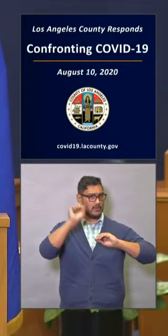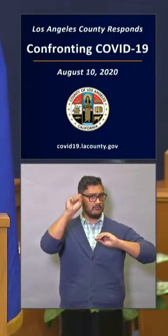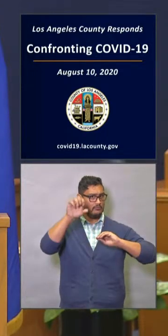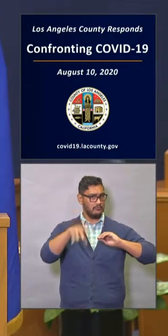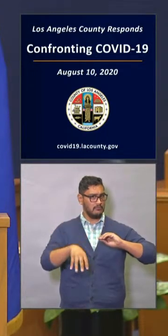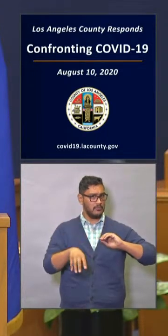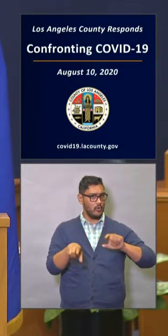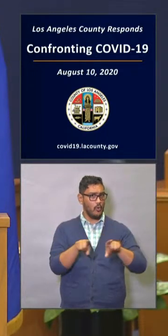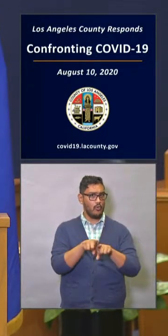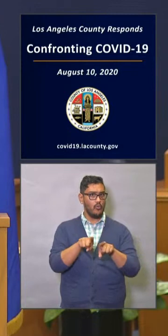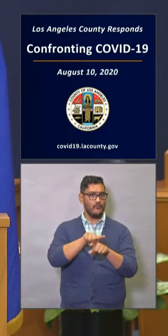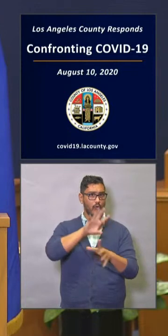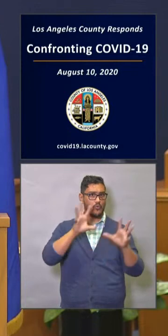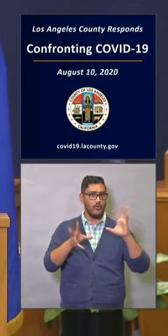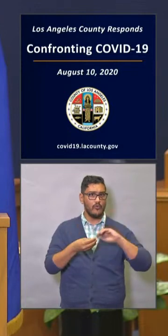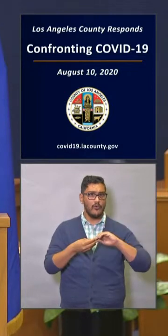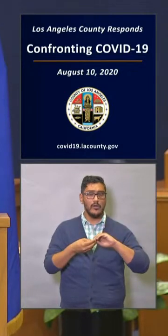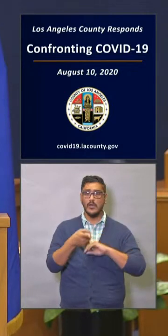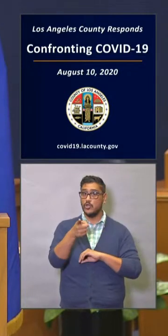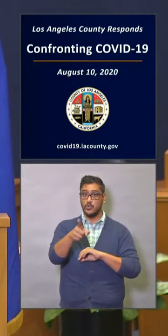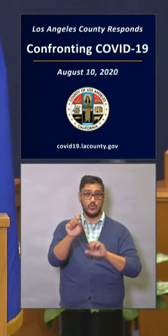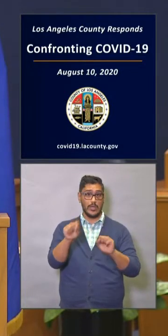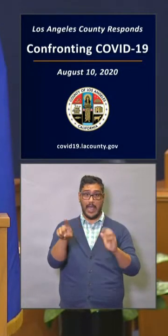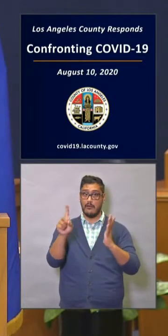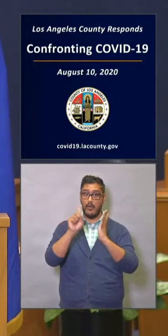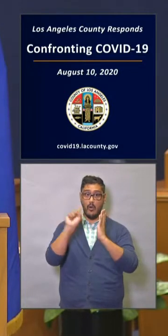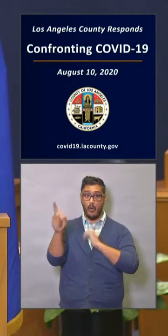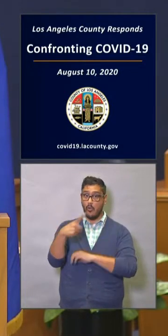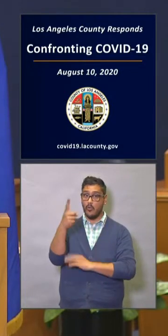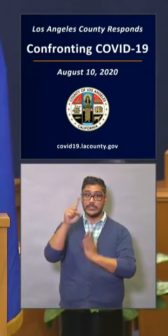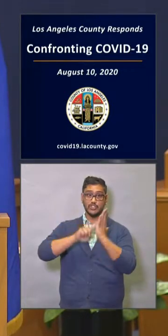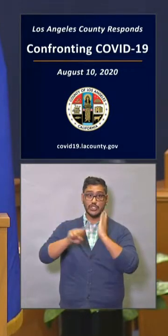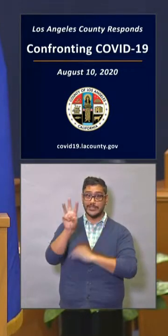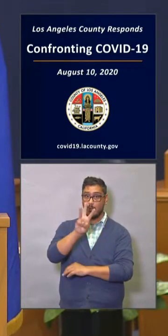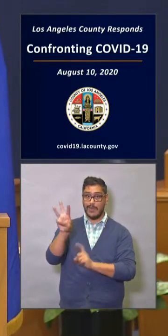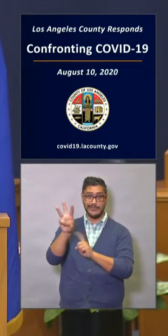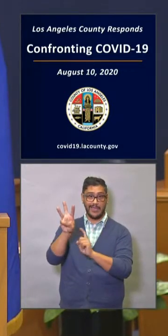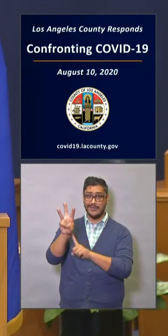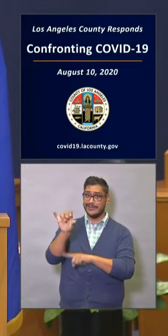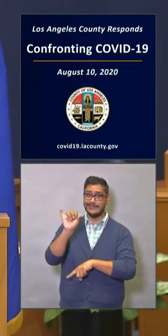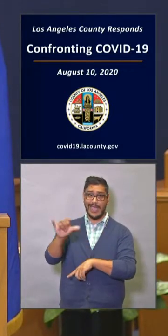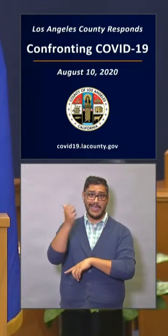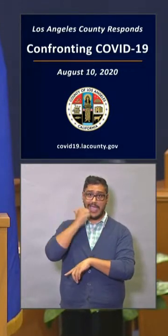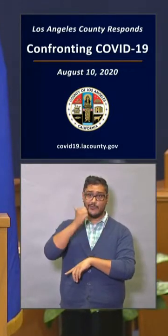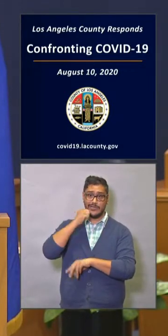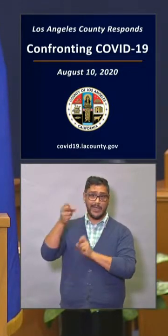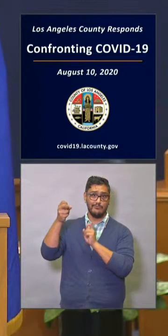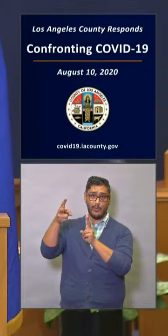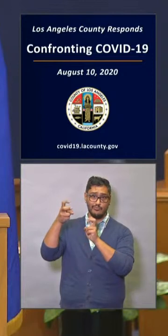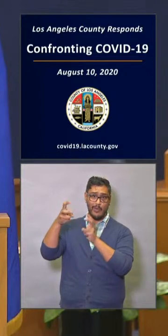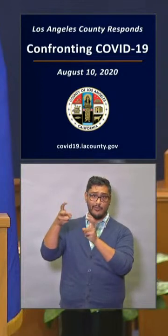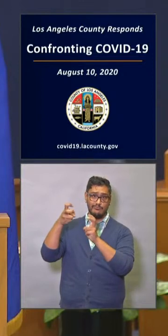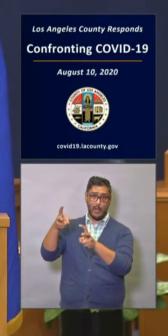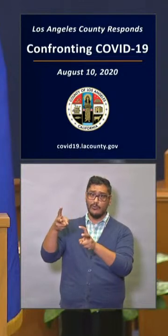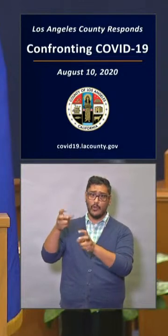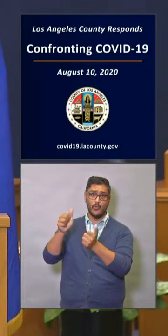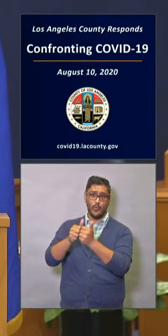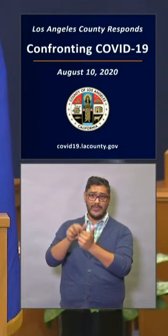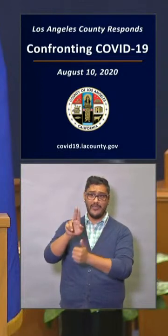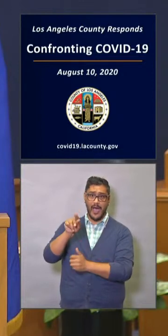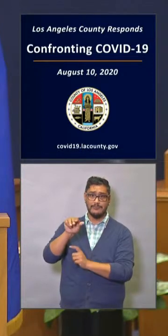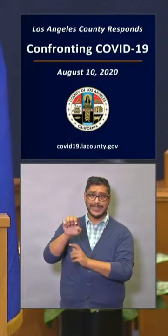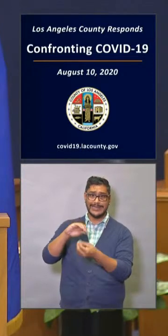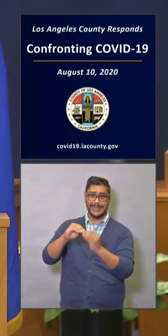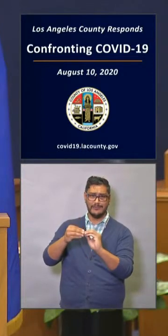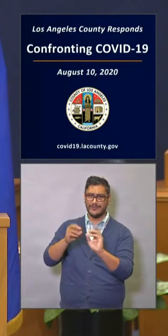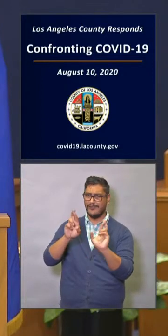to let people know, you can always go to our website because that information is posted pretty much every day with updated numbers. So hopefully